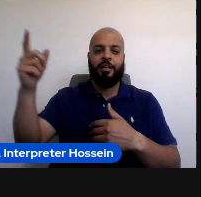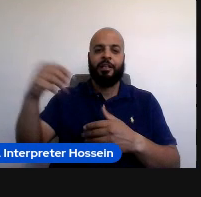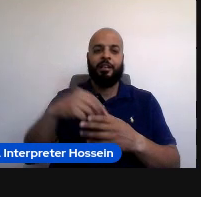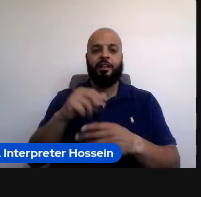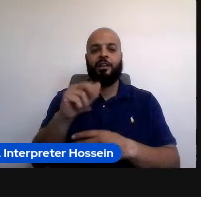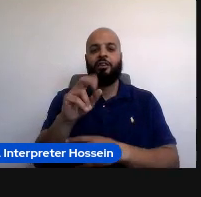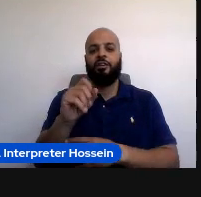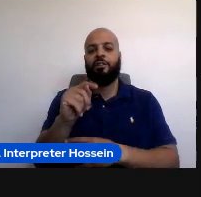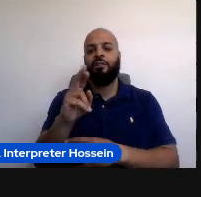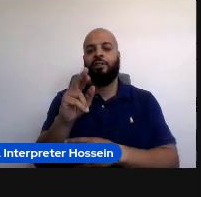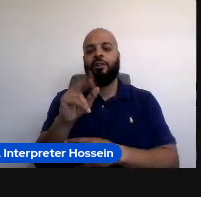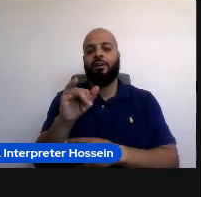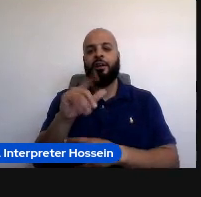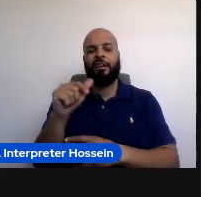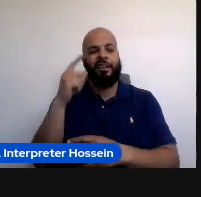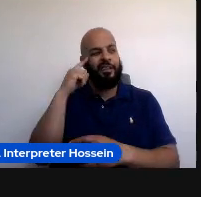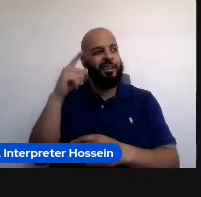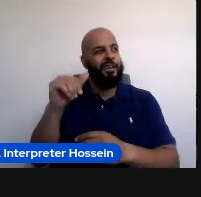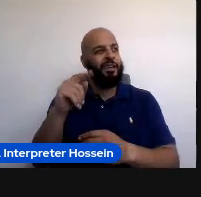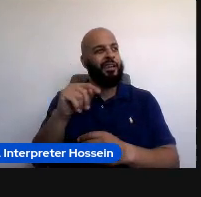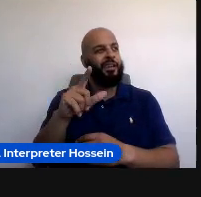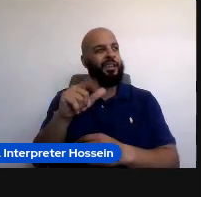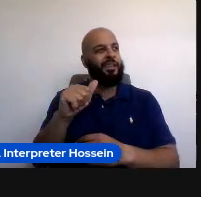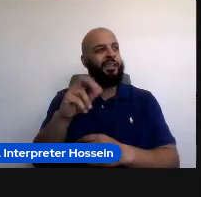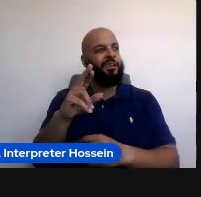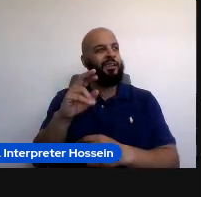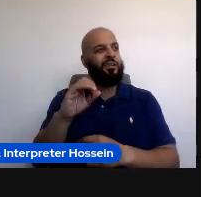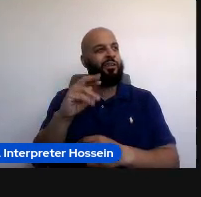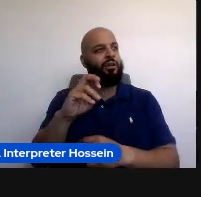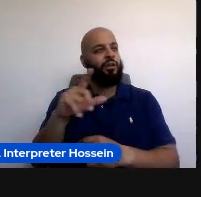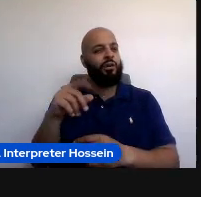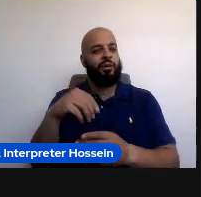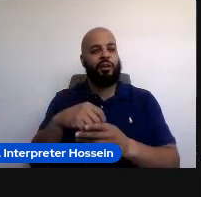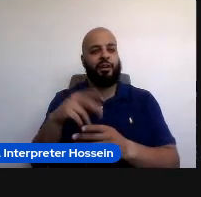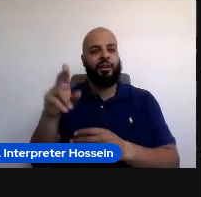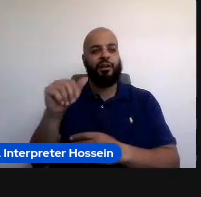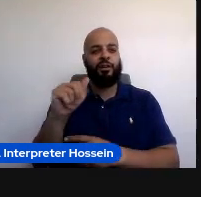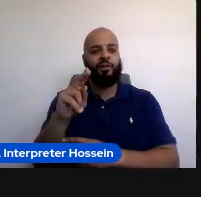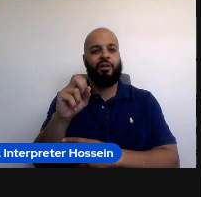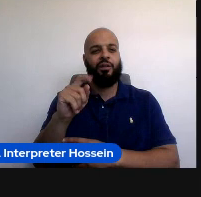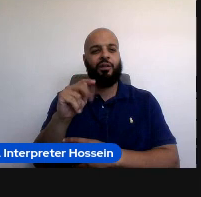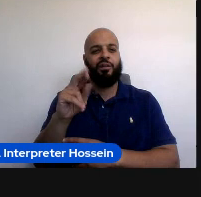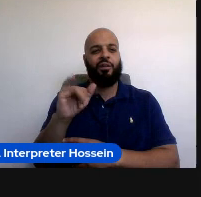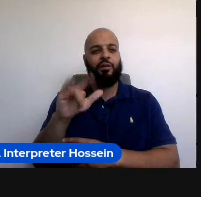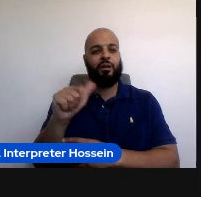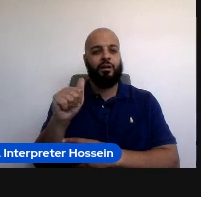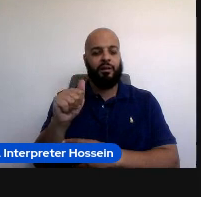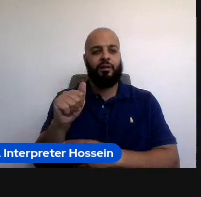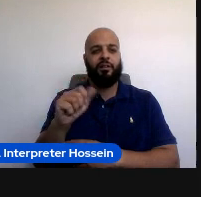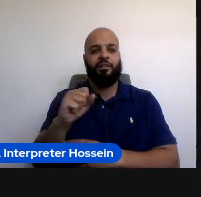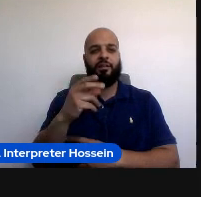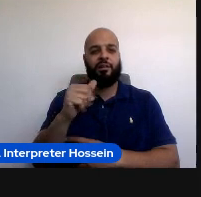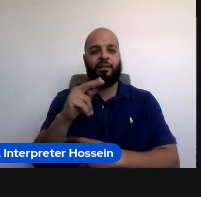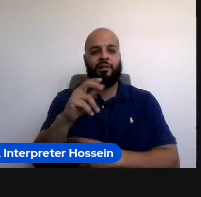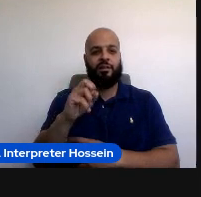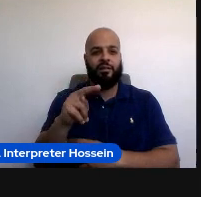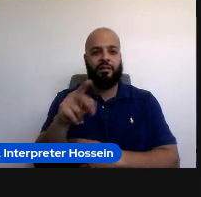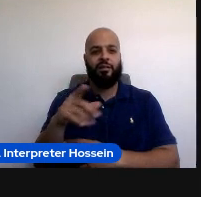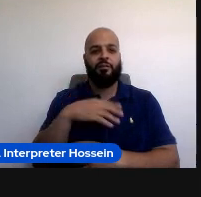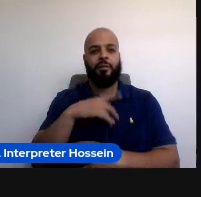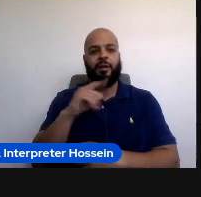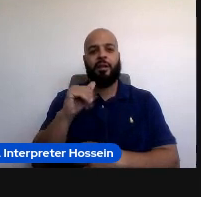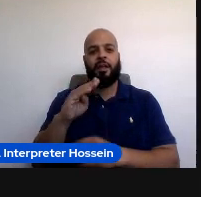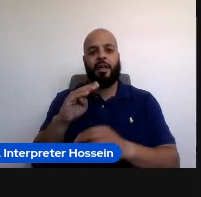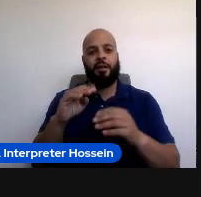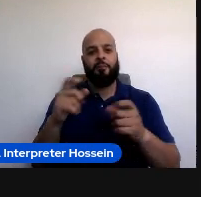I believe he's at Monash. No, he's at LeTourneau in Australia. Shannon was my lab manager.